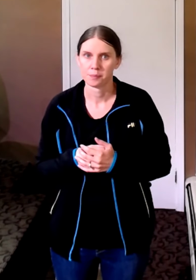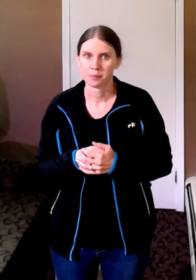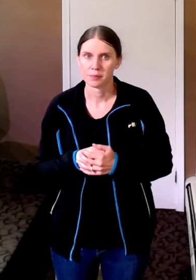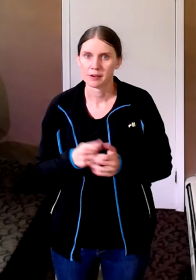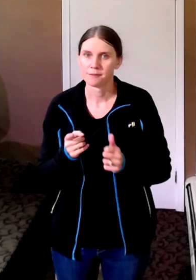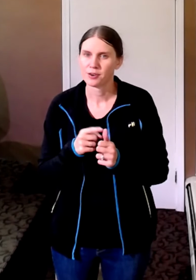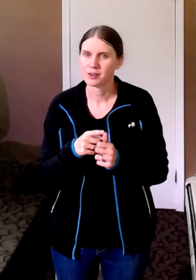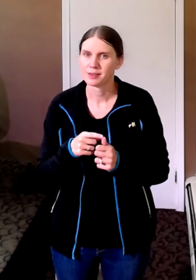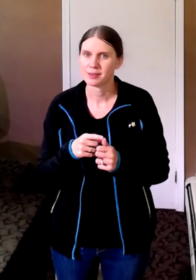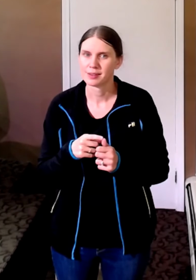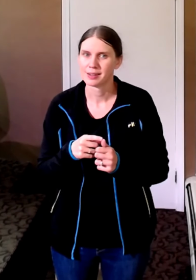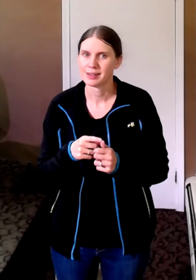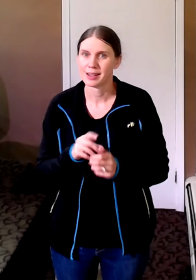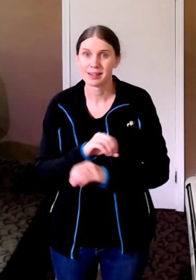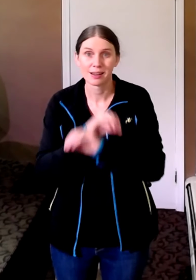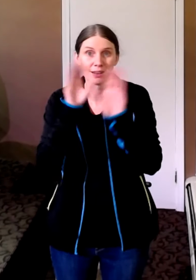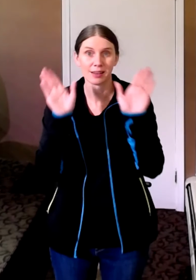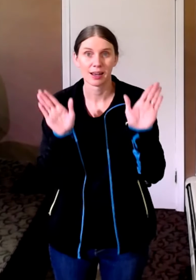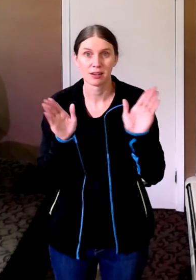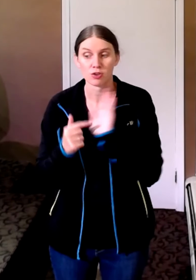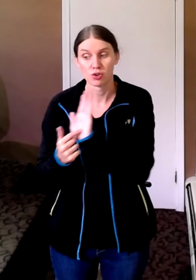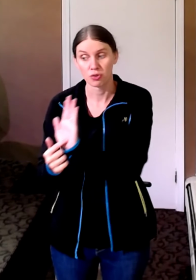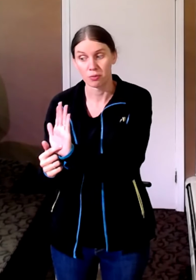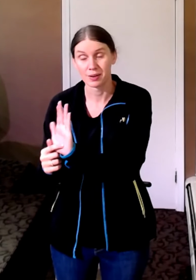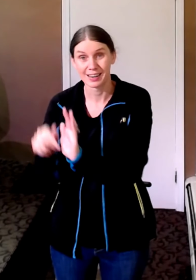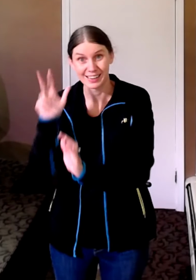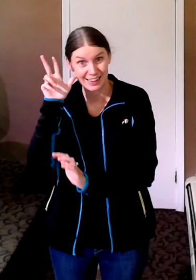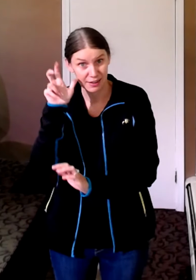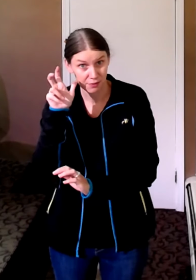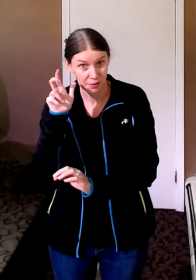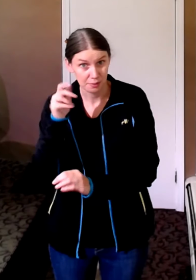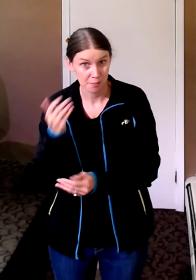at first, it may be a light shining on their evil.